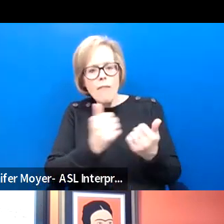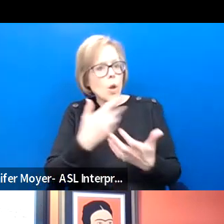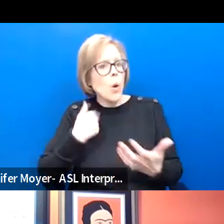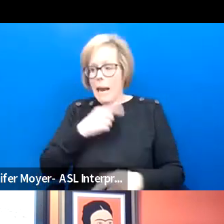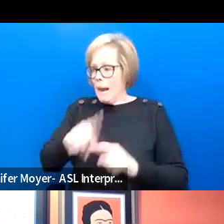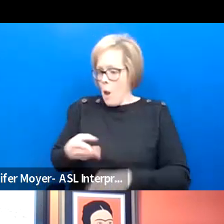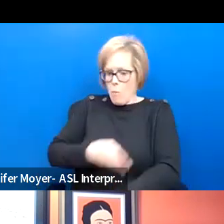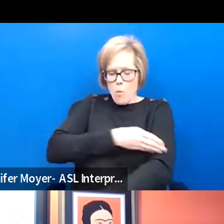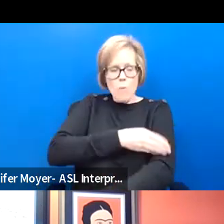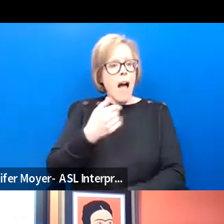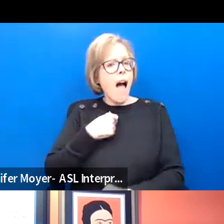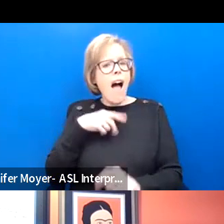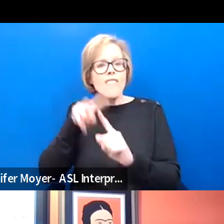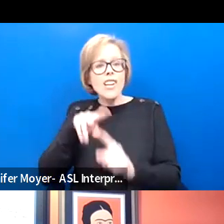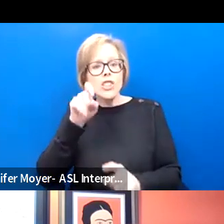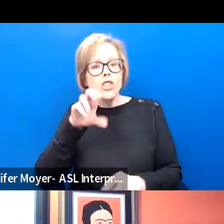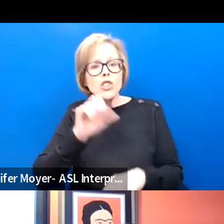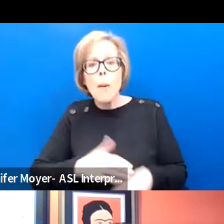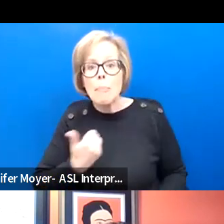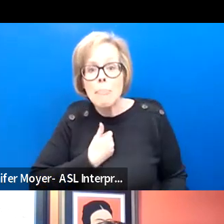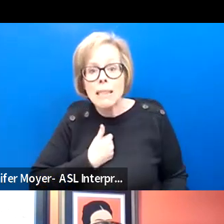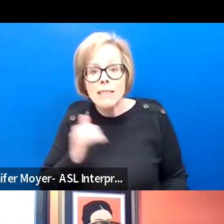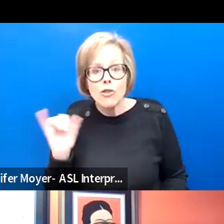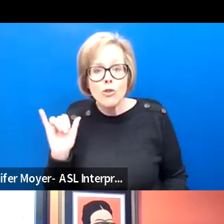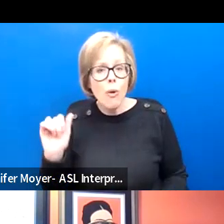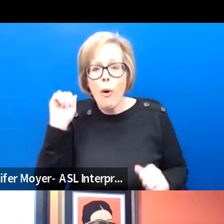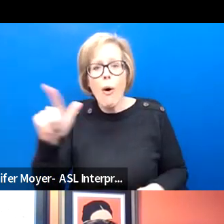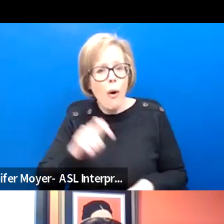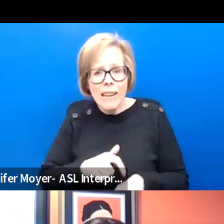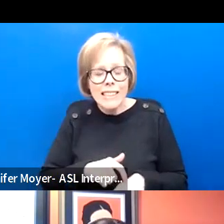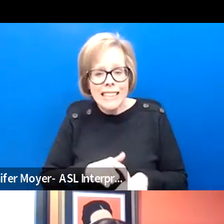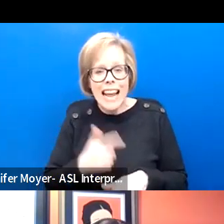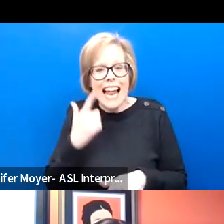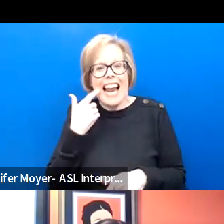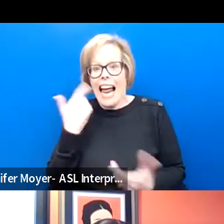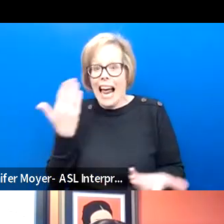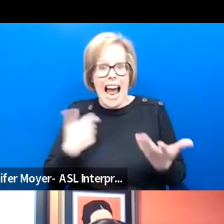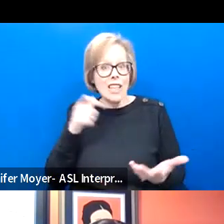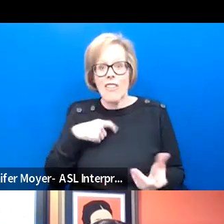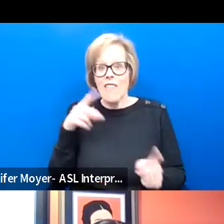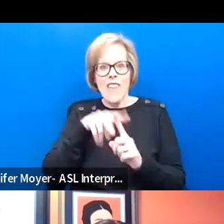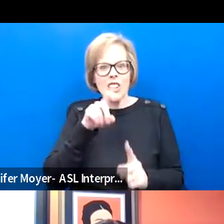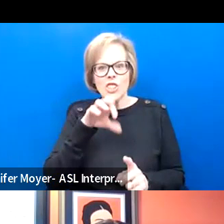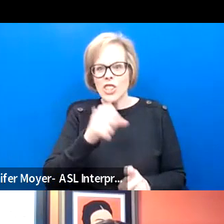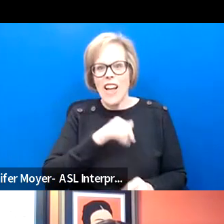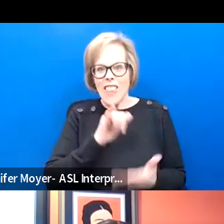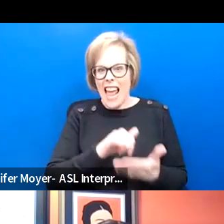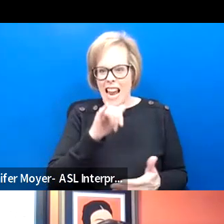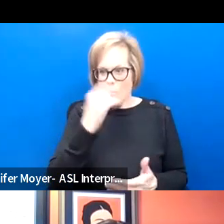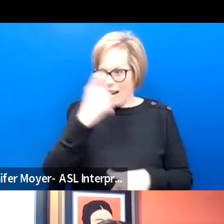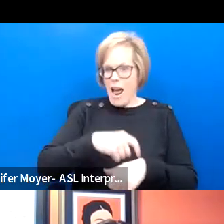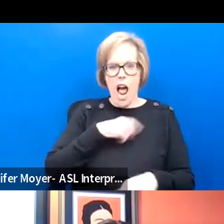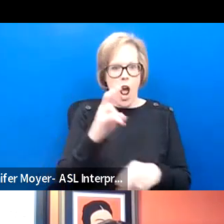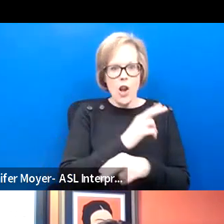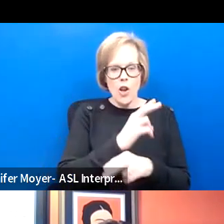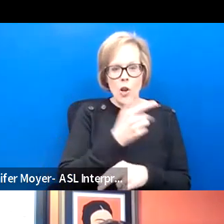better. I file SIRS on myself all the time. If I should have filed a SIRS that time I used Google Translate, I should have filed a